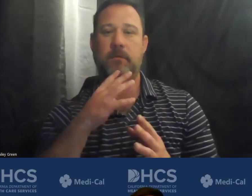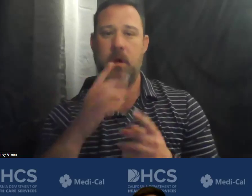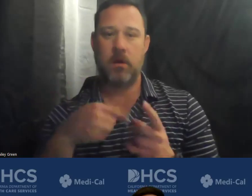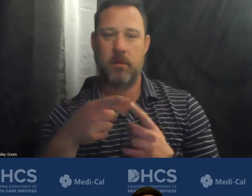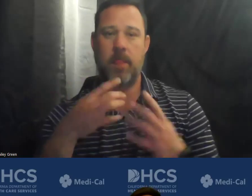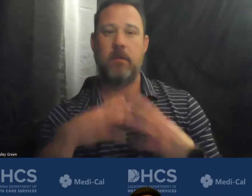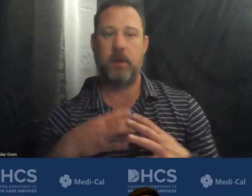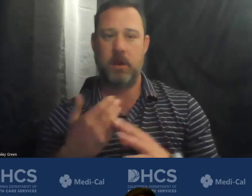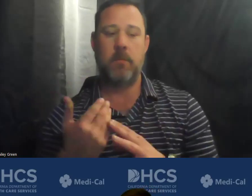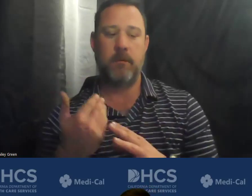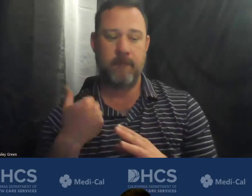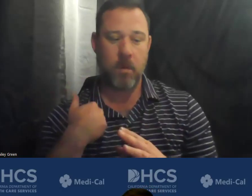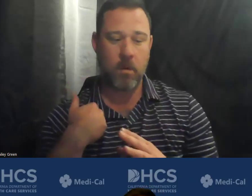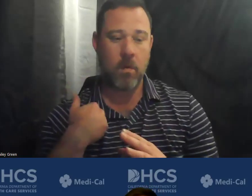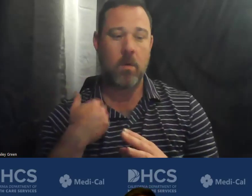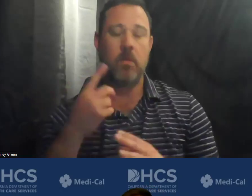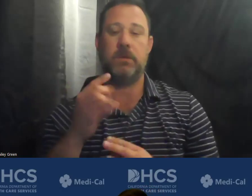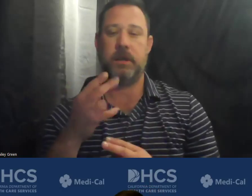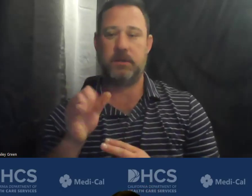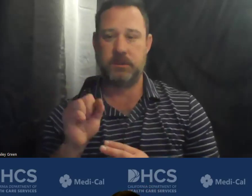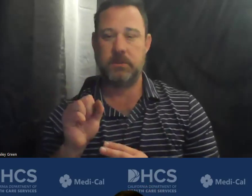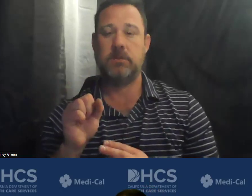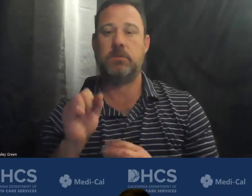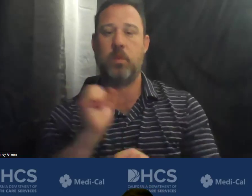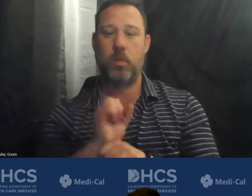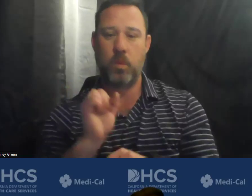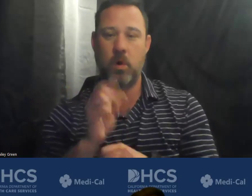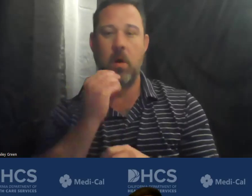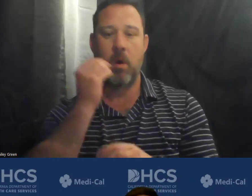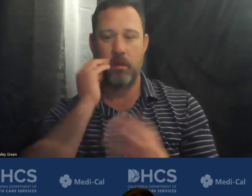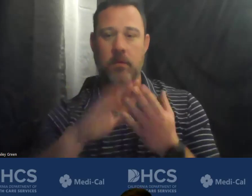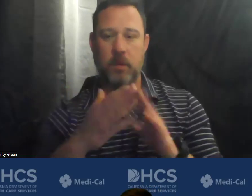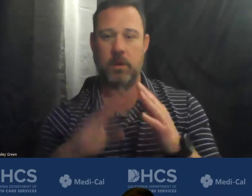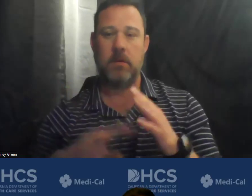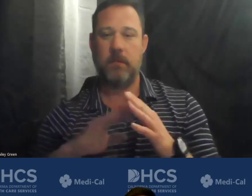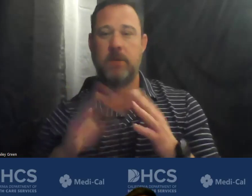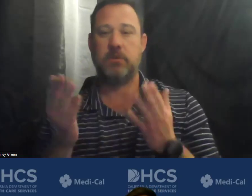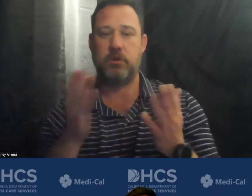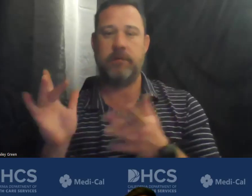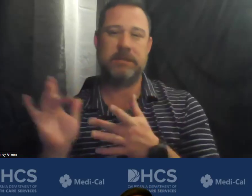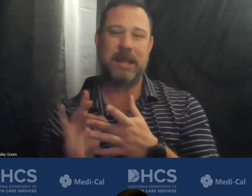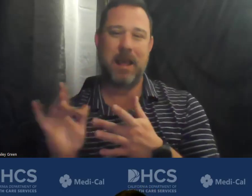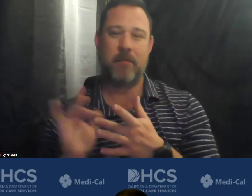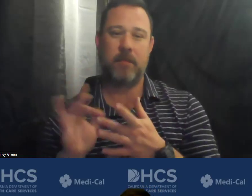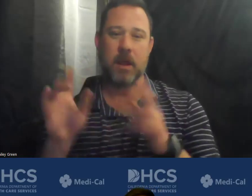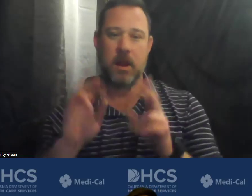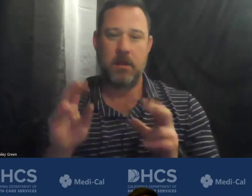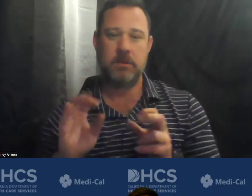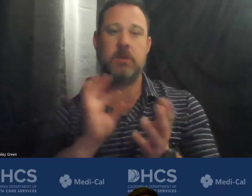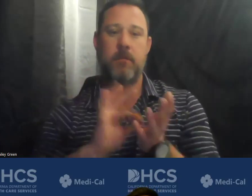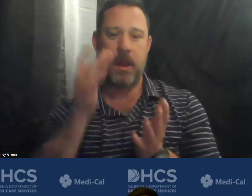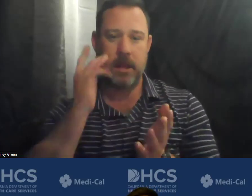committee before, but DHCS has been working on its home and community-based services gap analysis, Medi-Cal gap